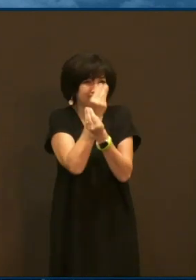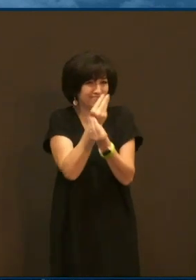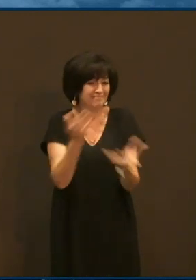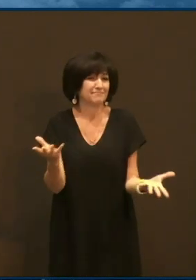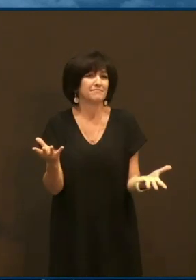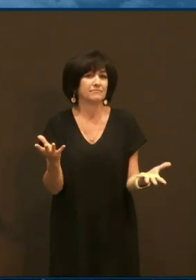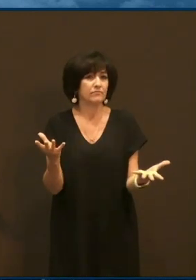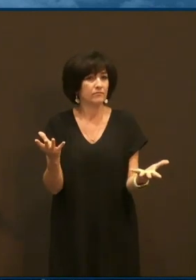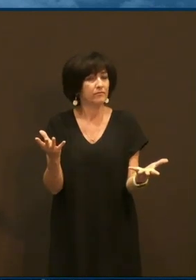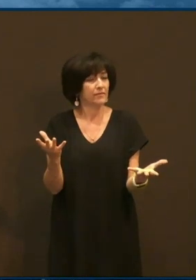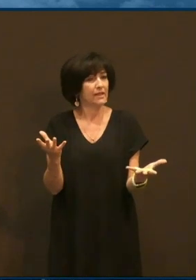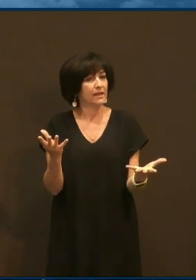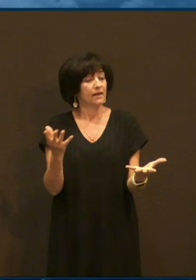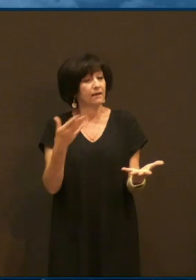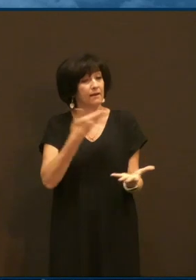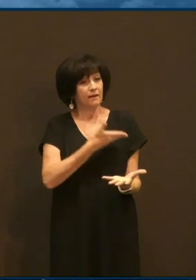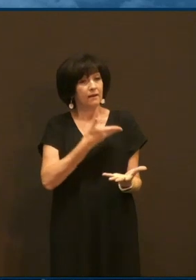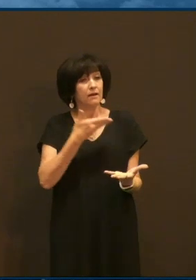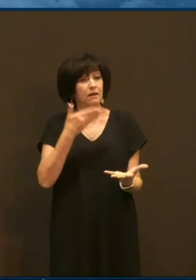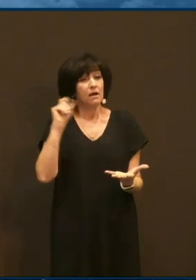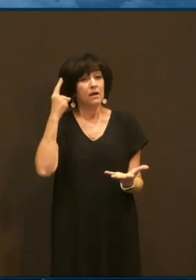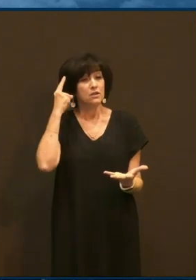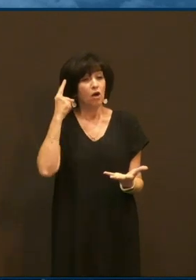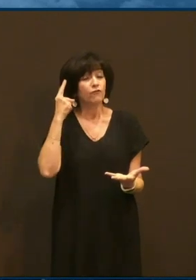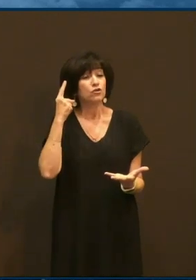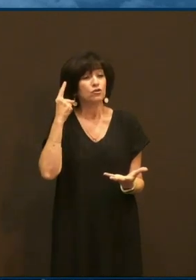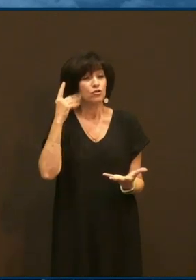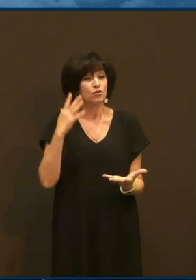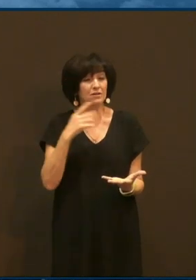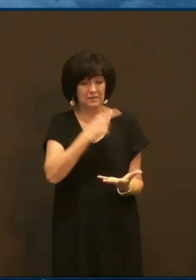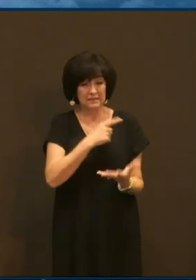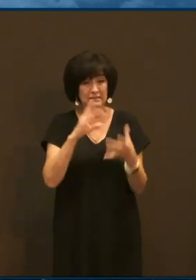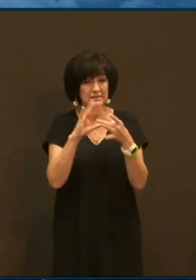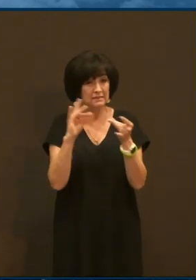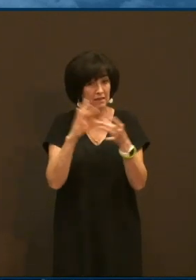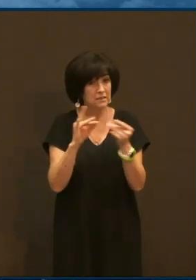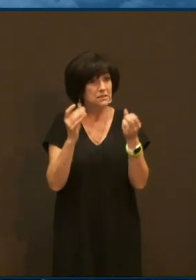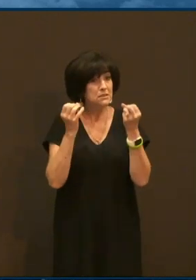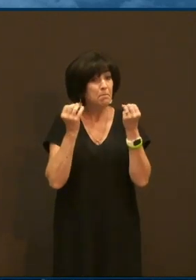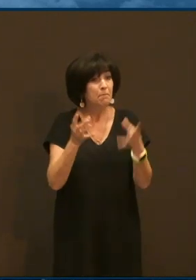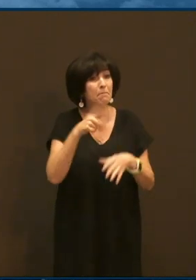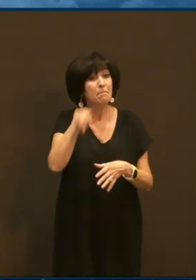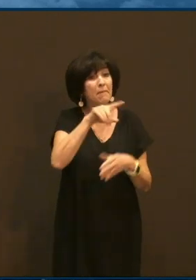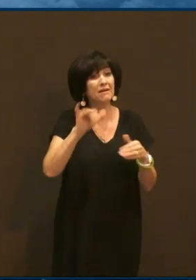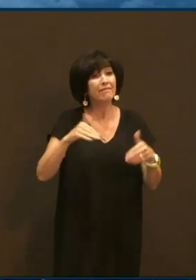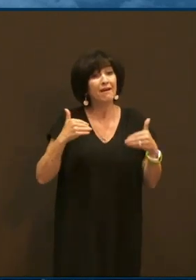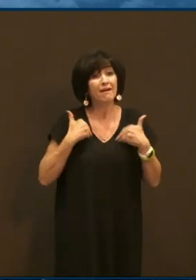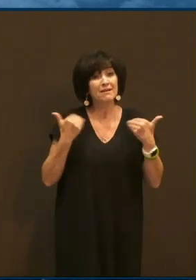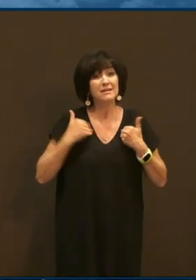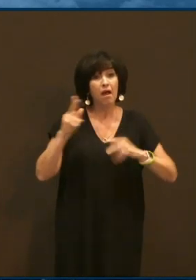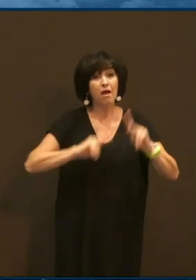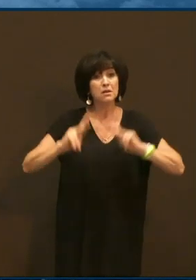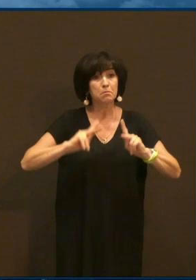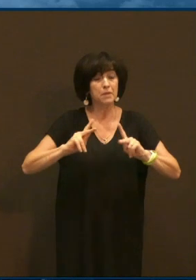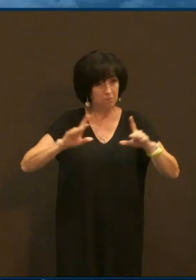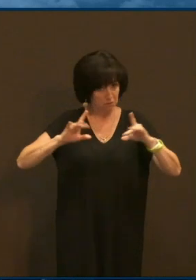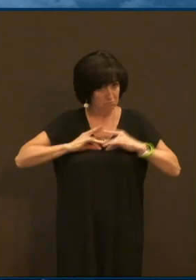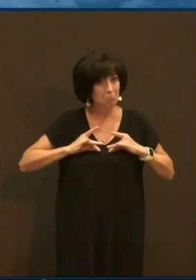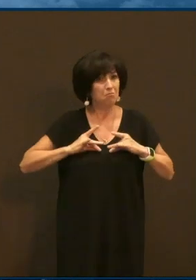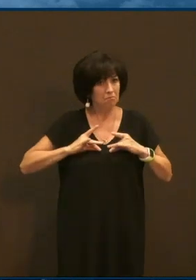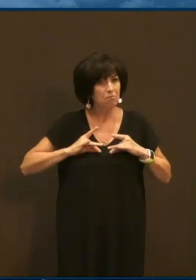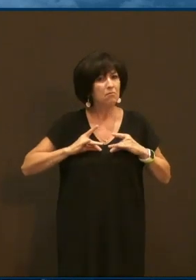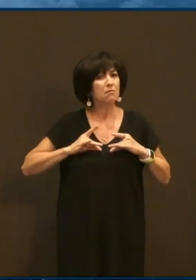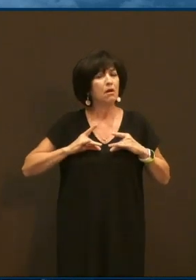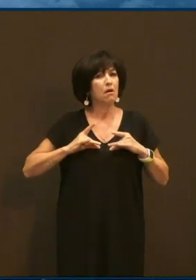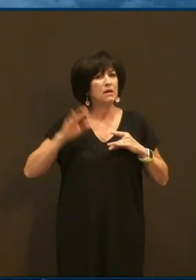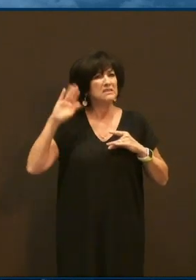saying, a lot of folks in this age group who are positive don't have symptoms. So waiting for symptoms is